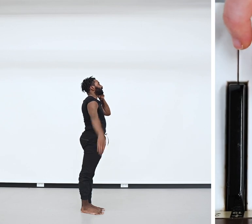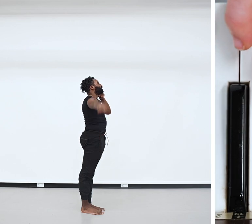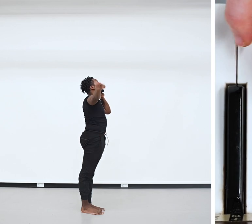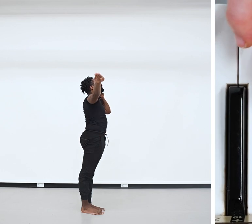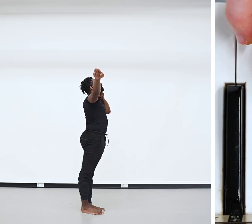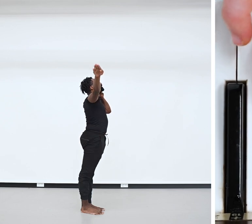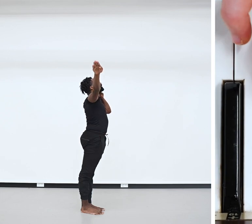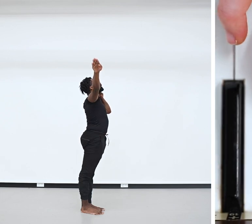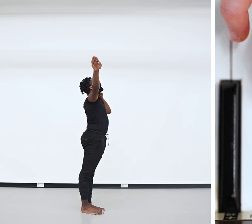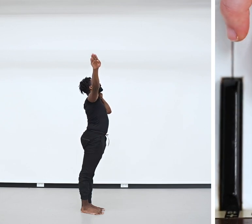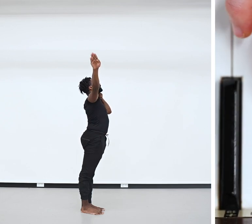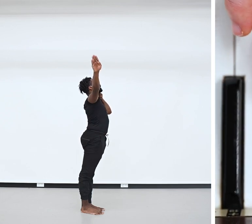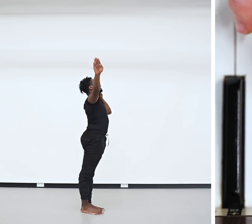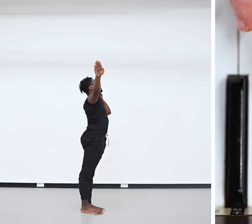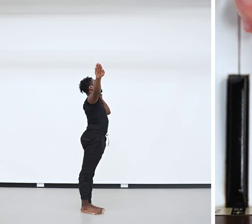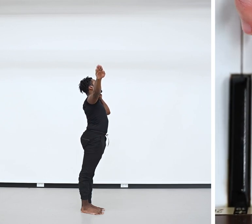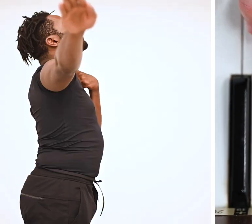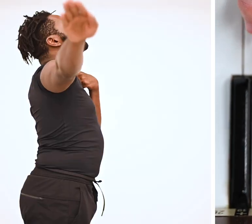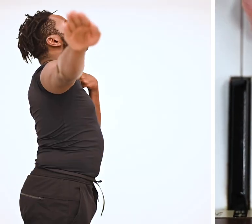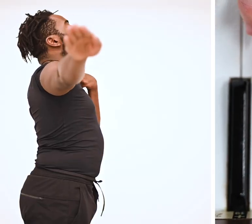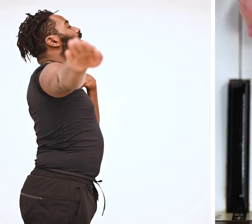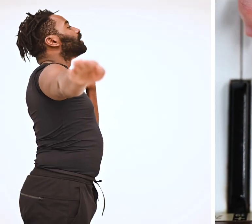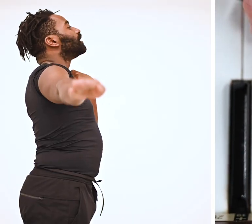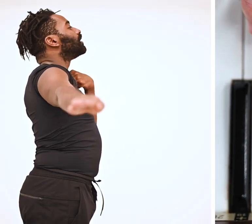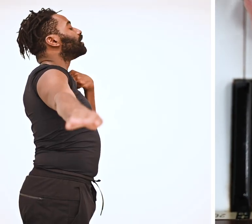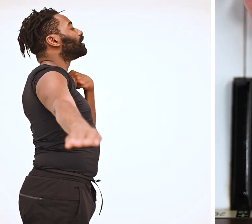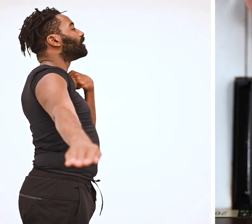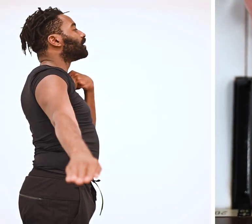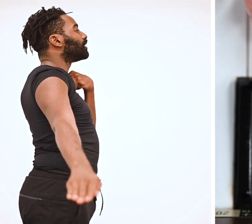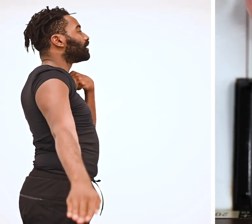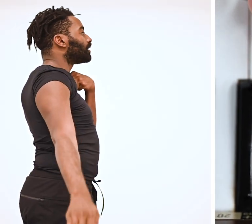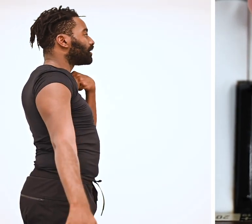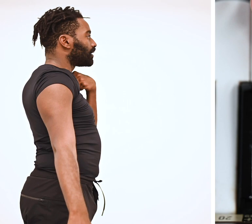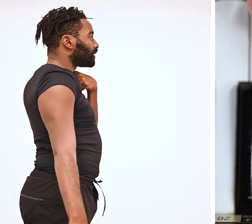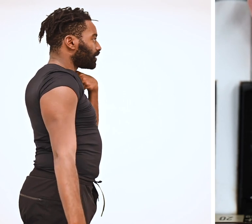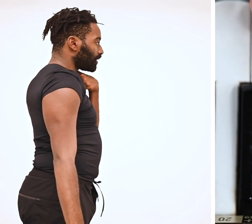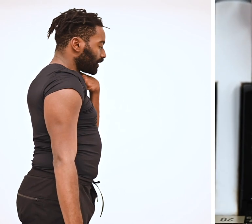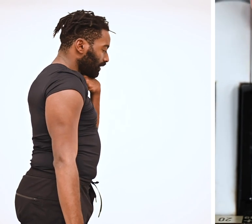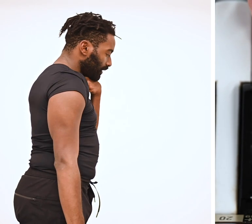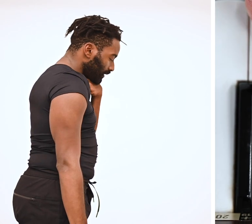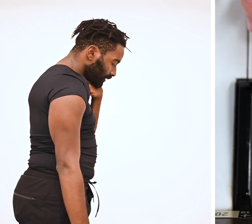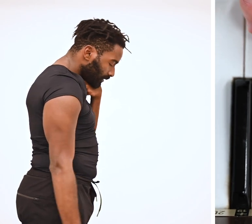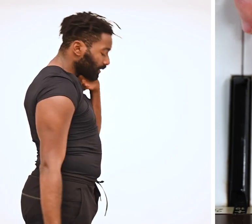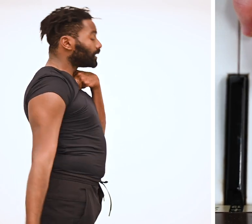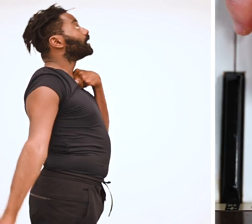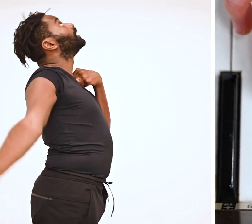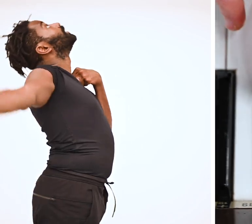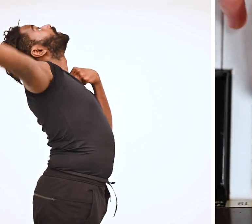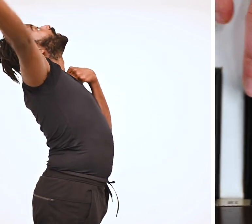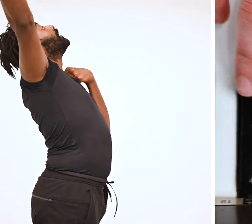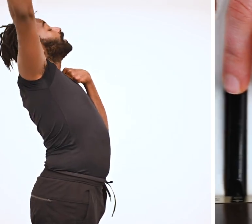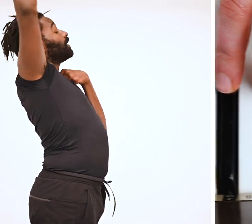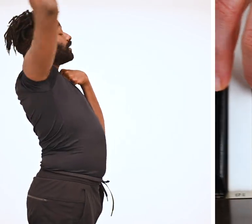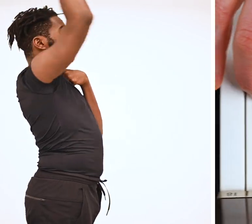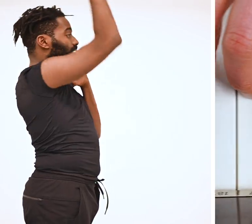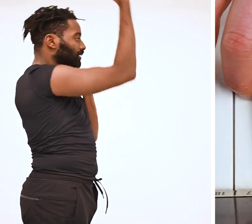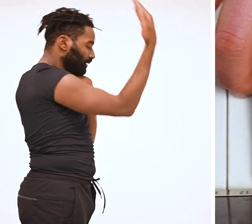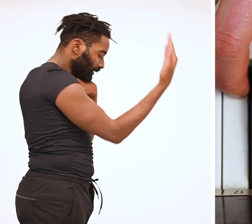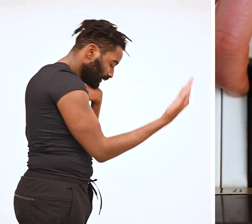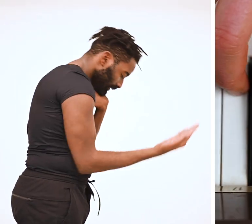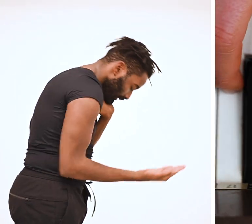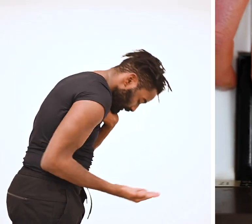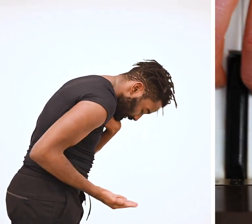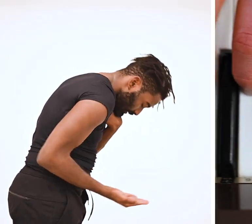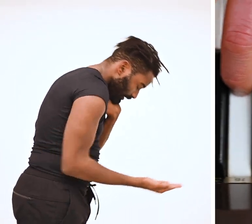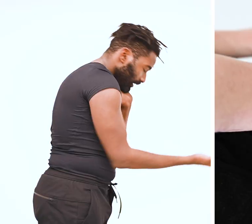water, solid and supple, guard and rascal. He toys with his polarized